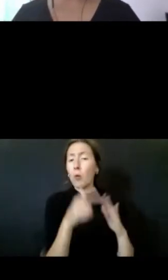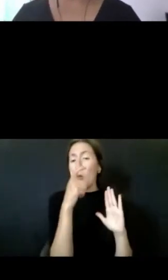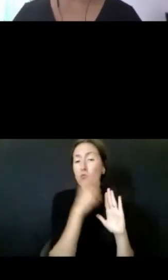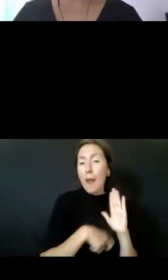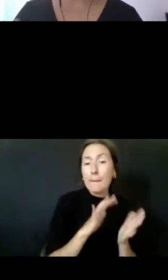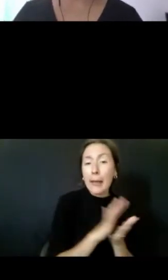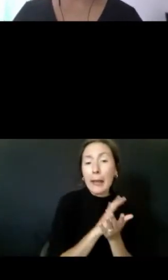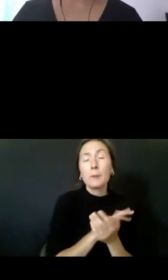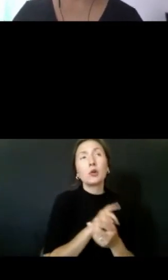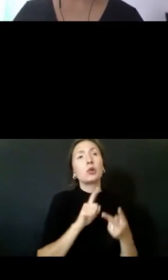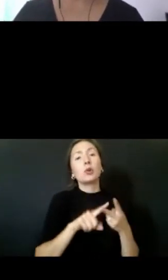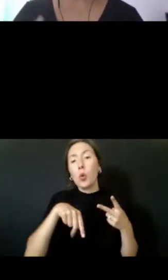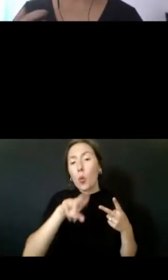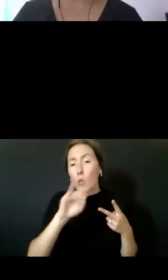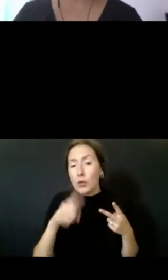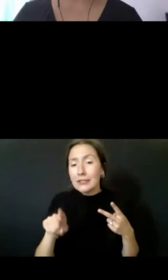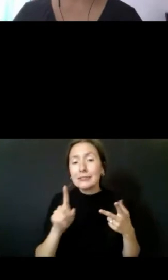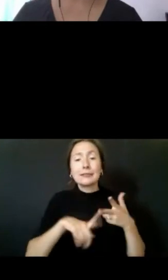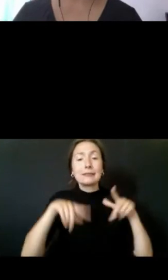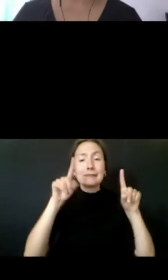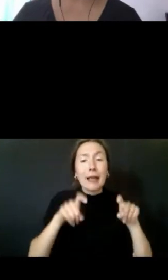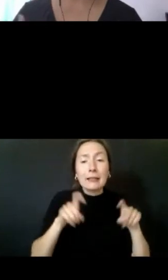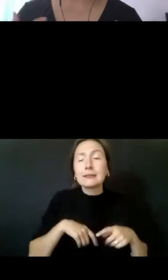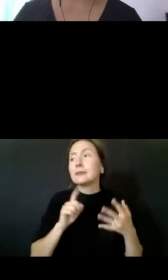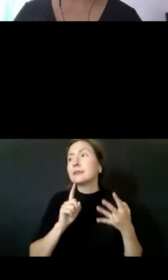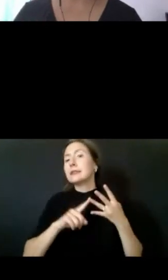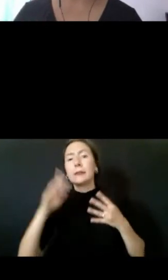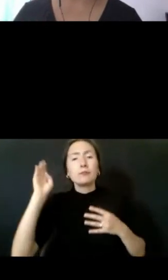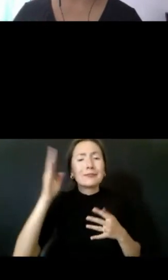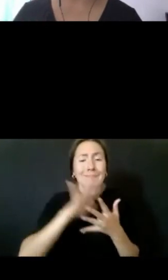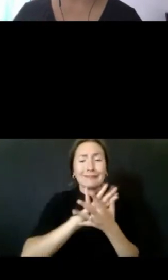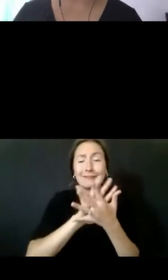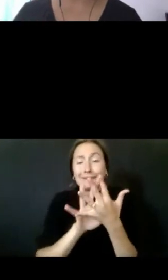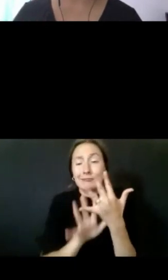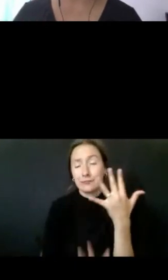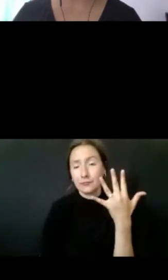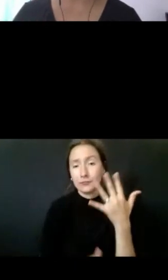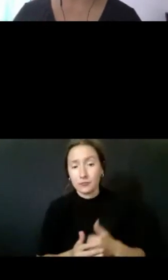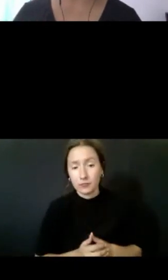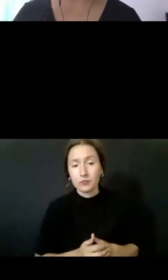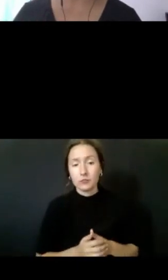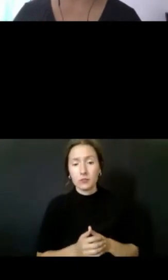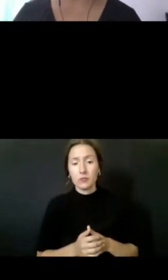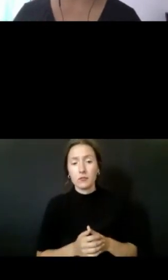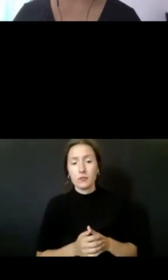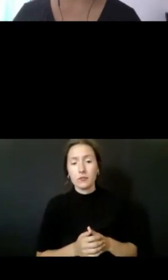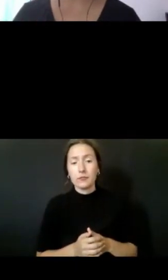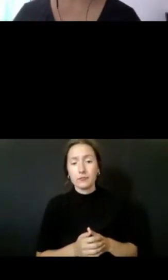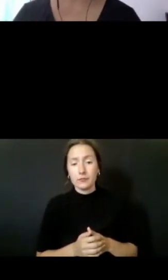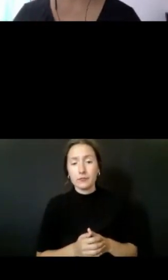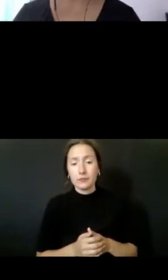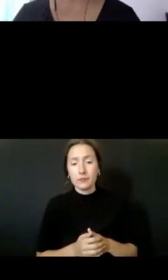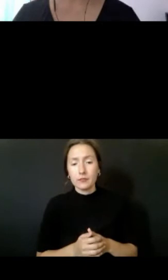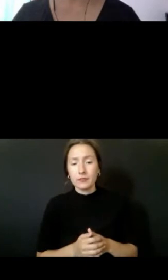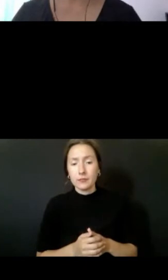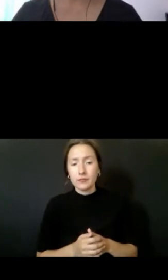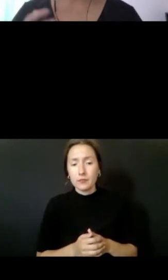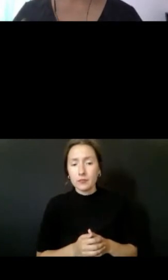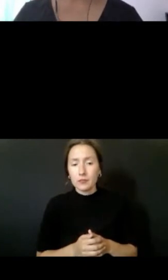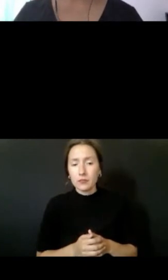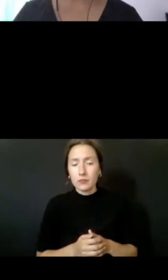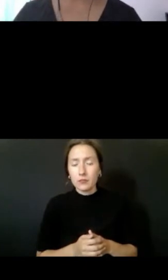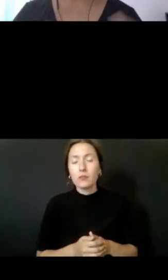we allowing them to tell us in their own words what they've learned and how they've learned it? So I've done this actually pretty successfully in a supervisor class that